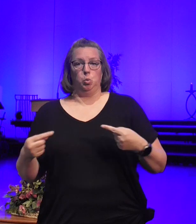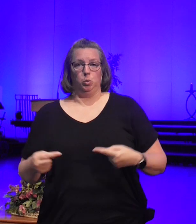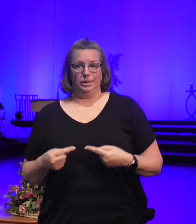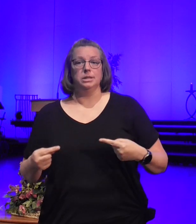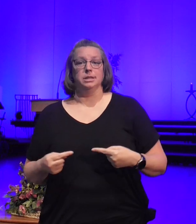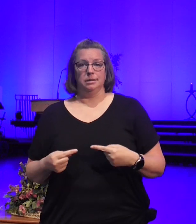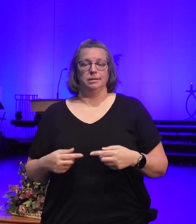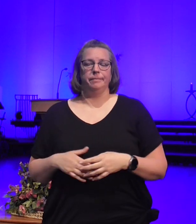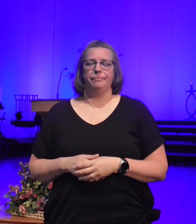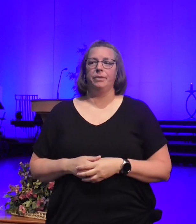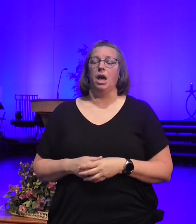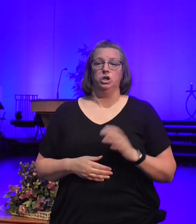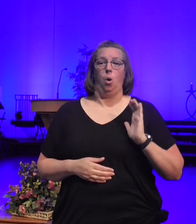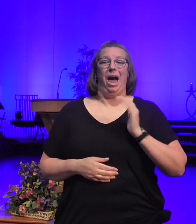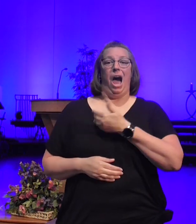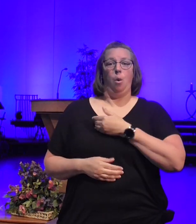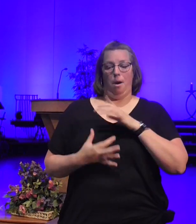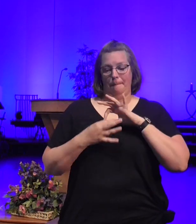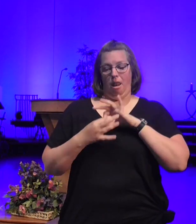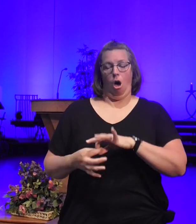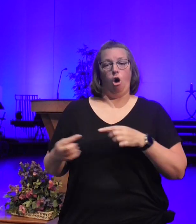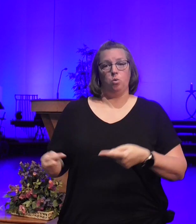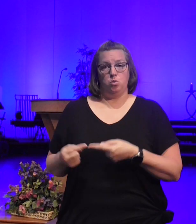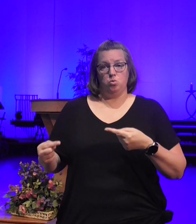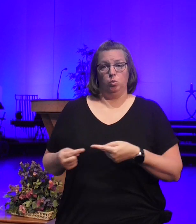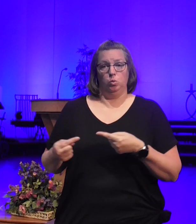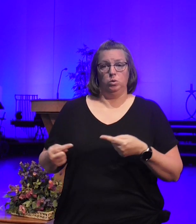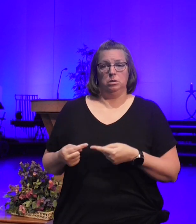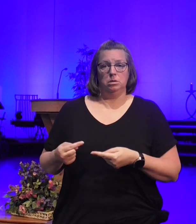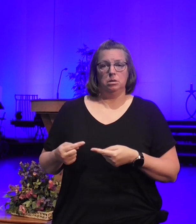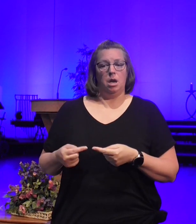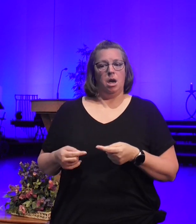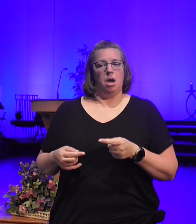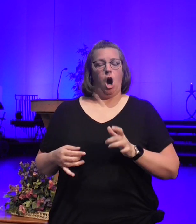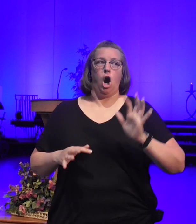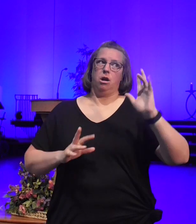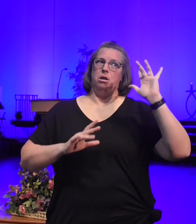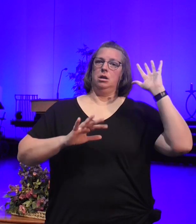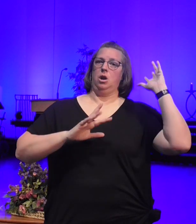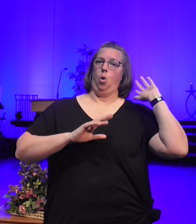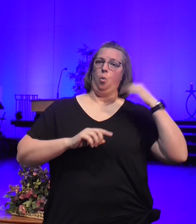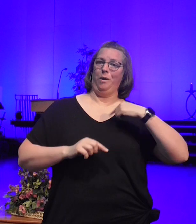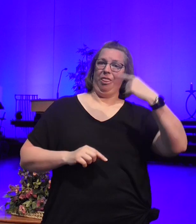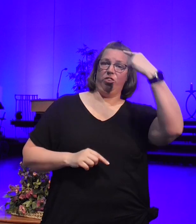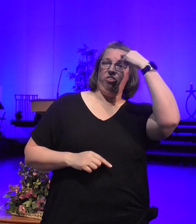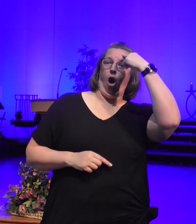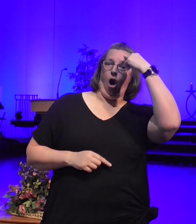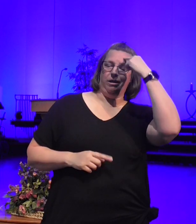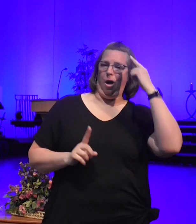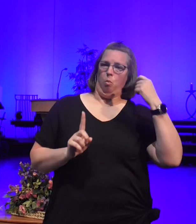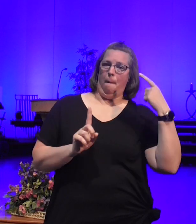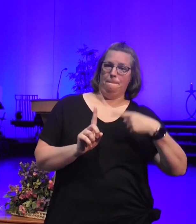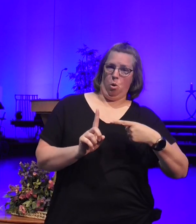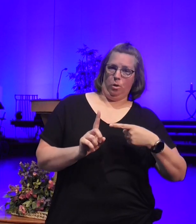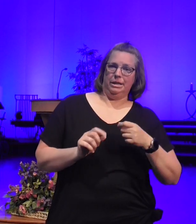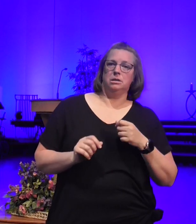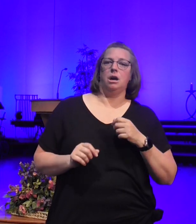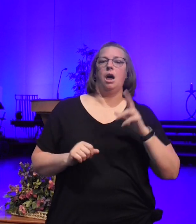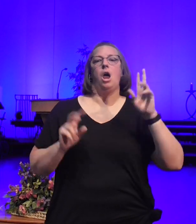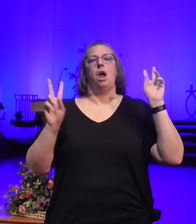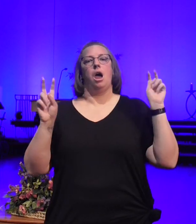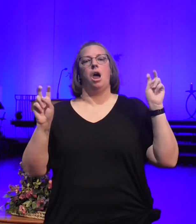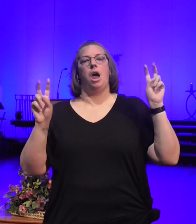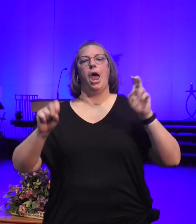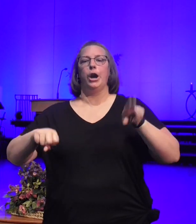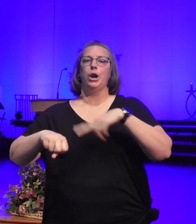belong wounds have to do with some part of us that thought at one point maybe that being normal